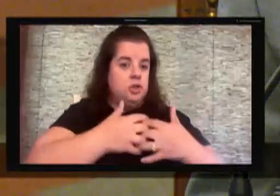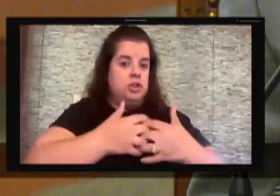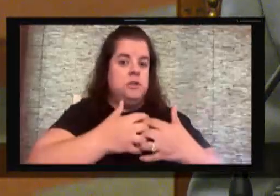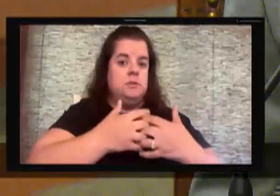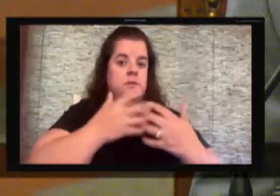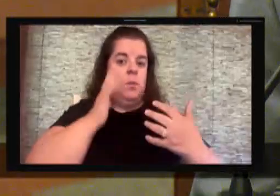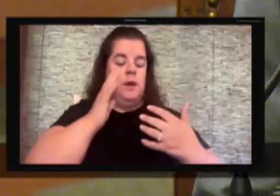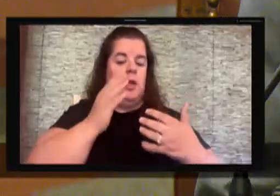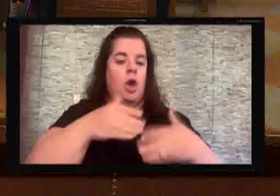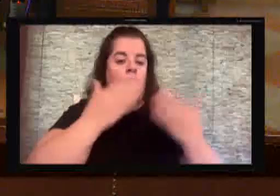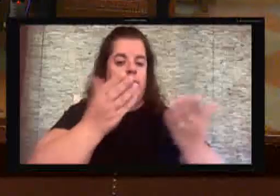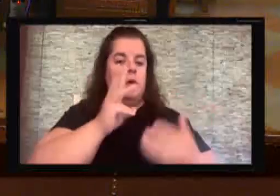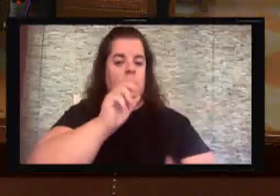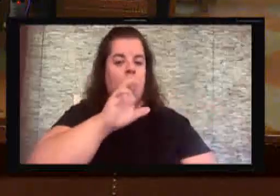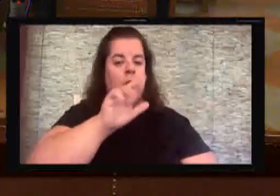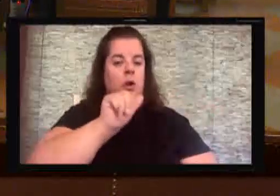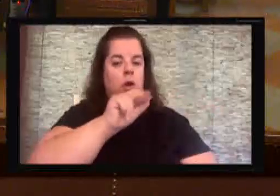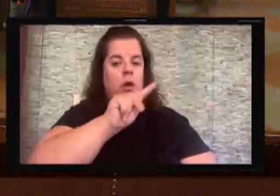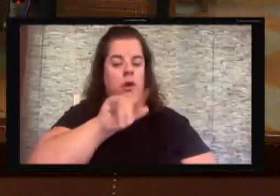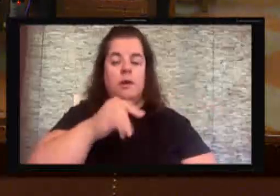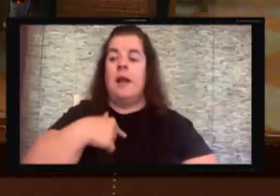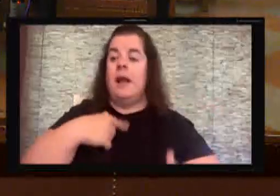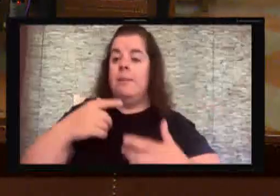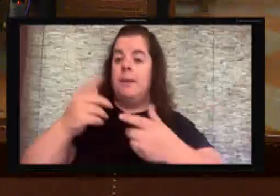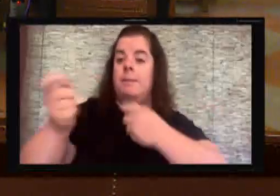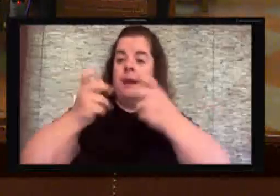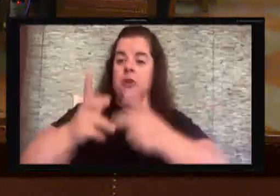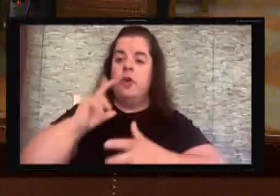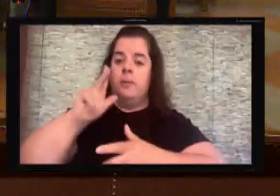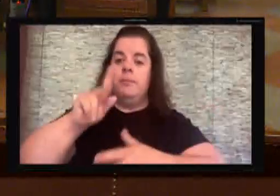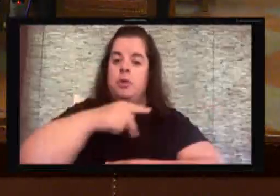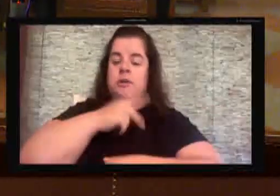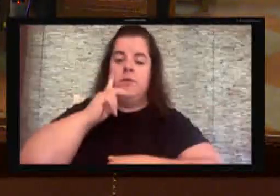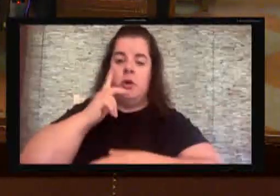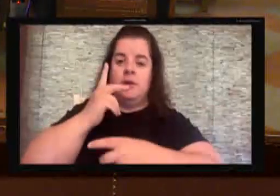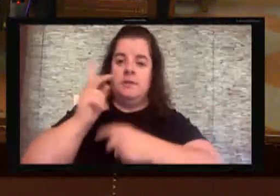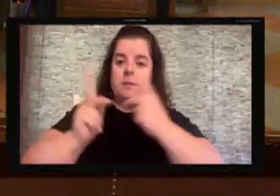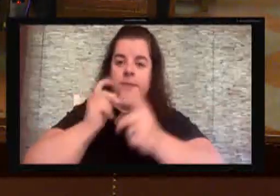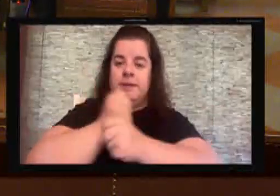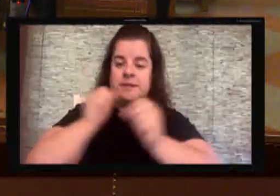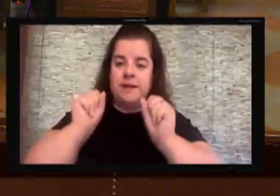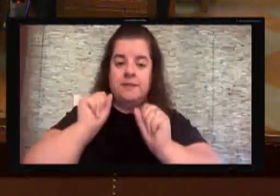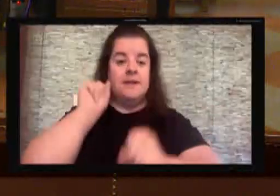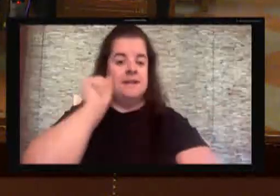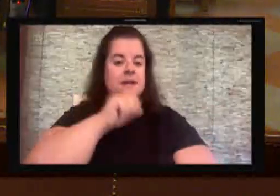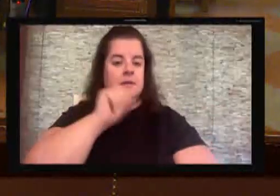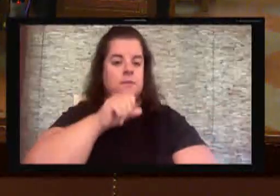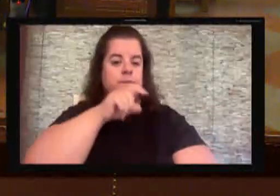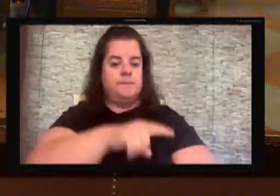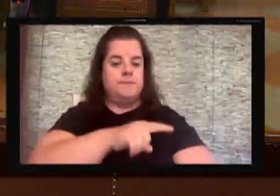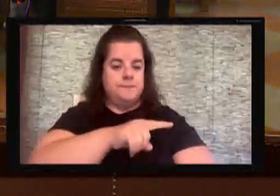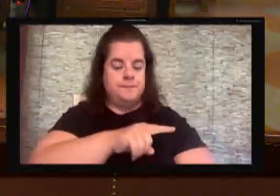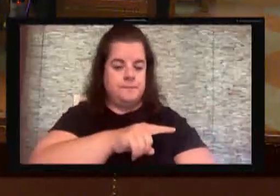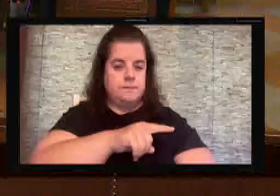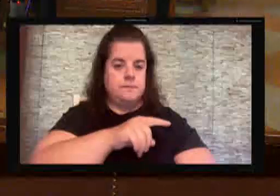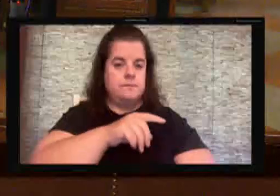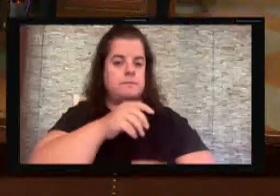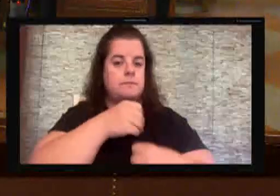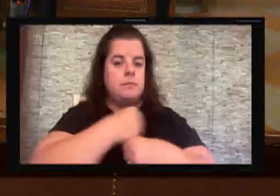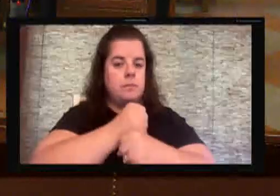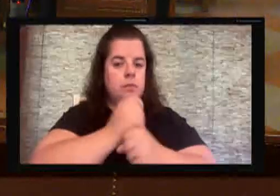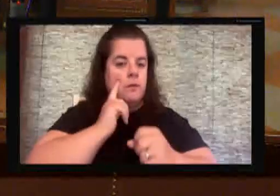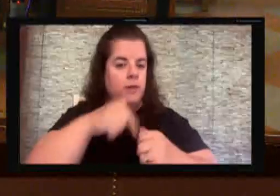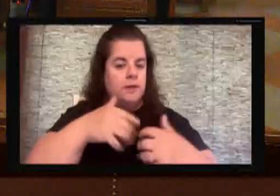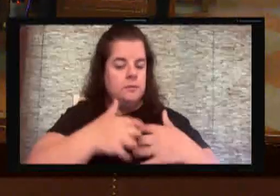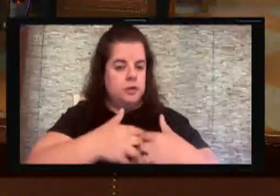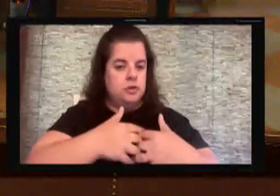Charles Showers, Manager of Personnel and Finance for Public Safety. Yes, this is the manufacturer of the machine. It's the one in the basement of the building.